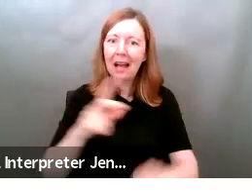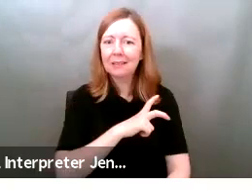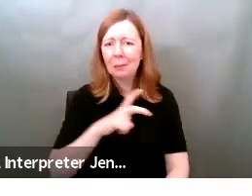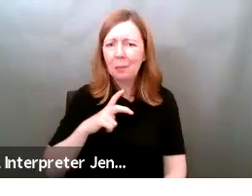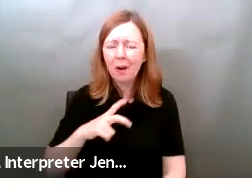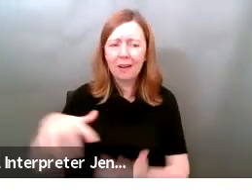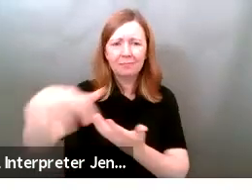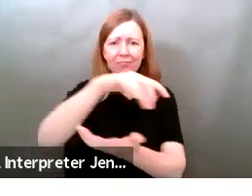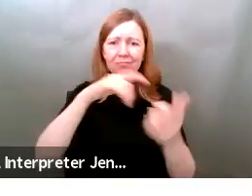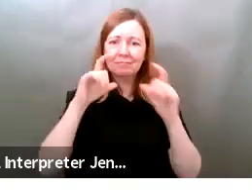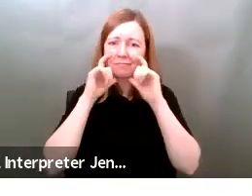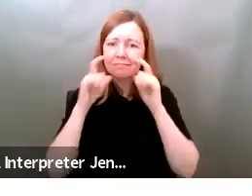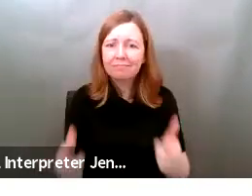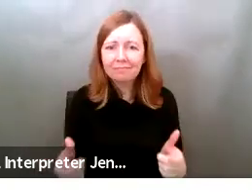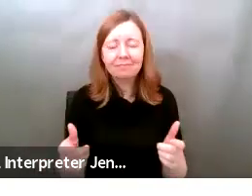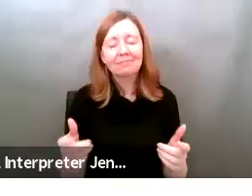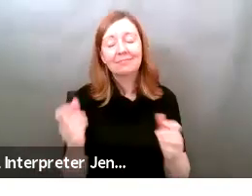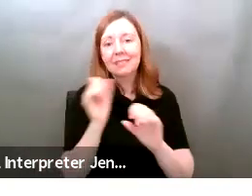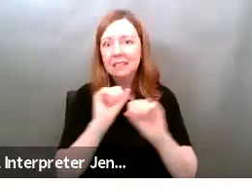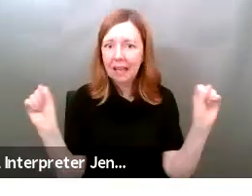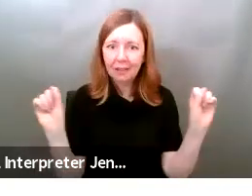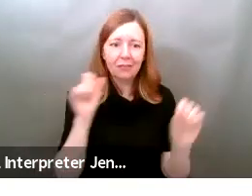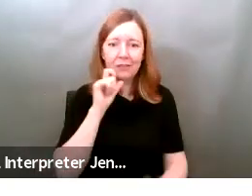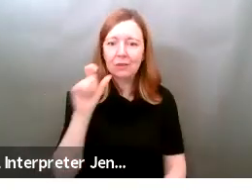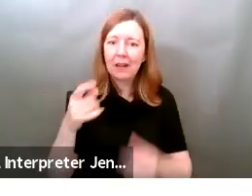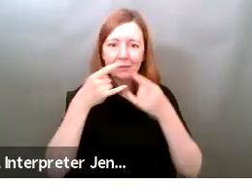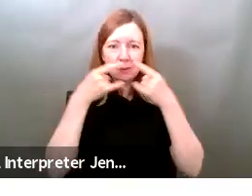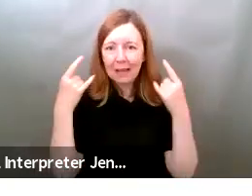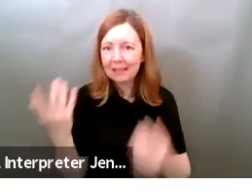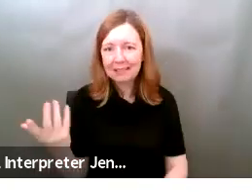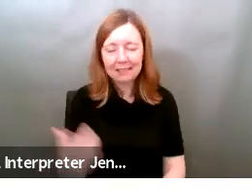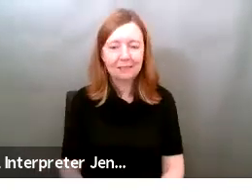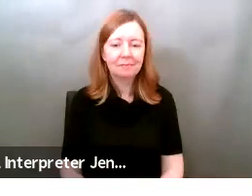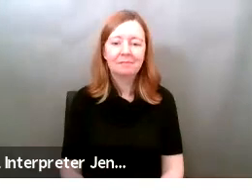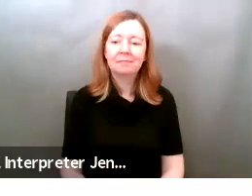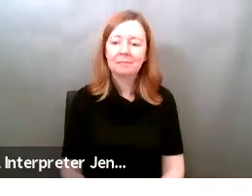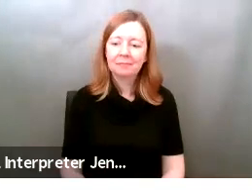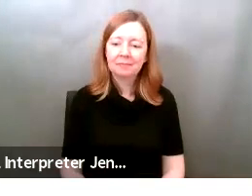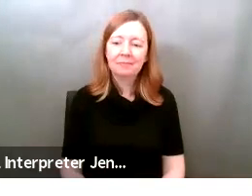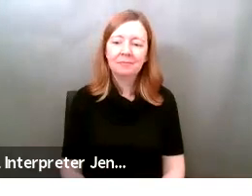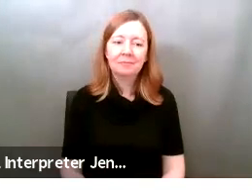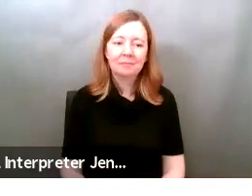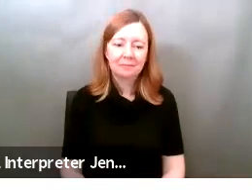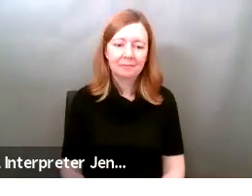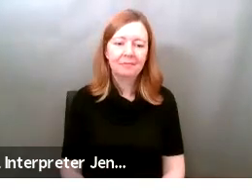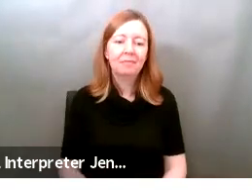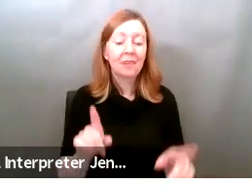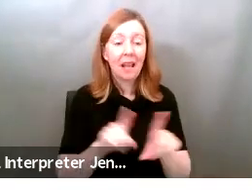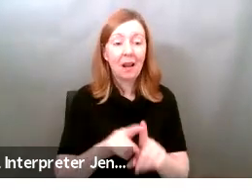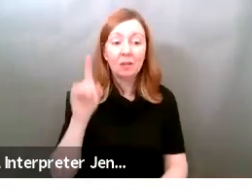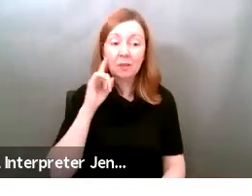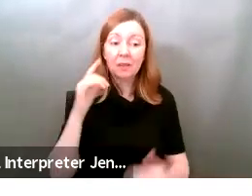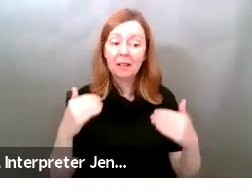buddies, knowing that they're safe and they don't have to mask. I also think that having high